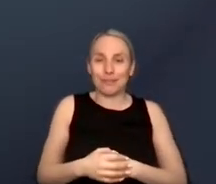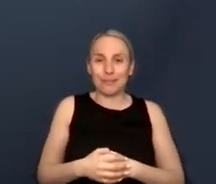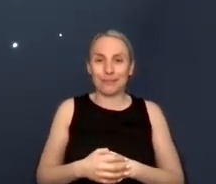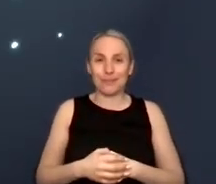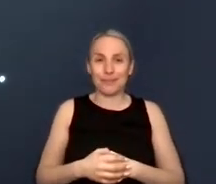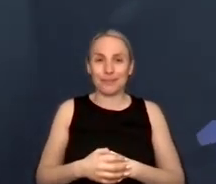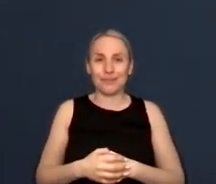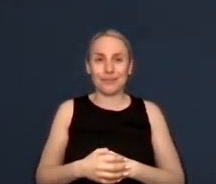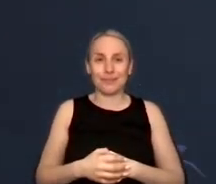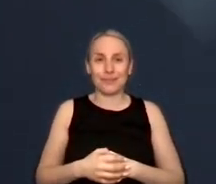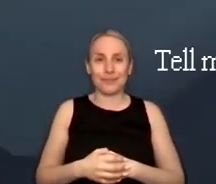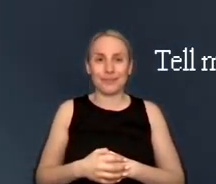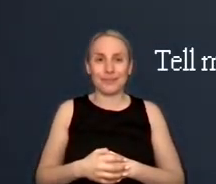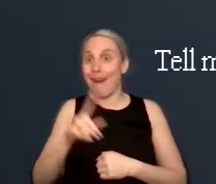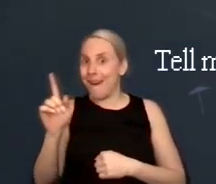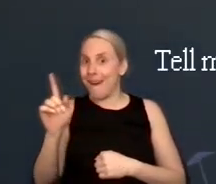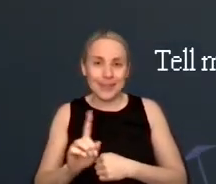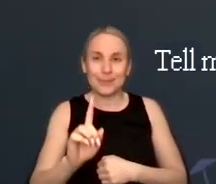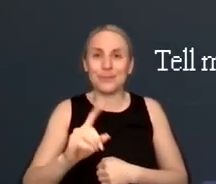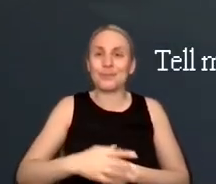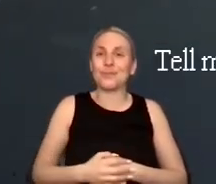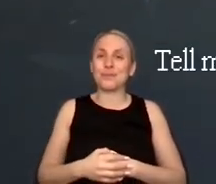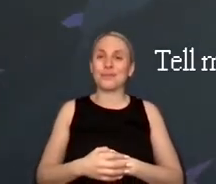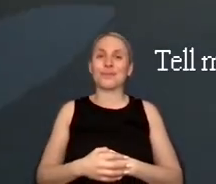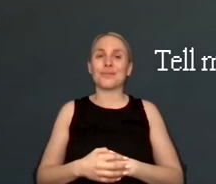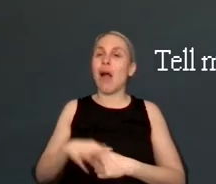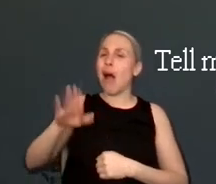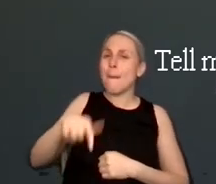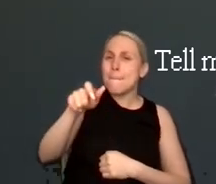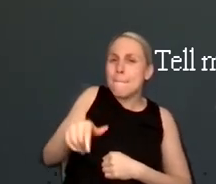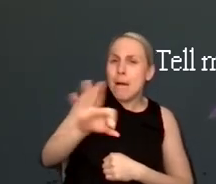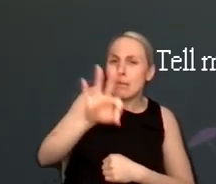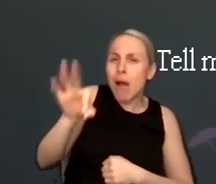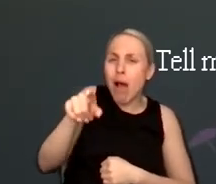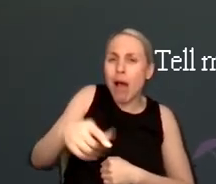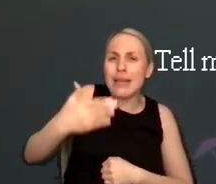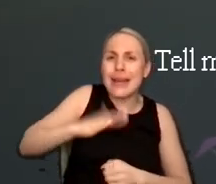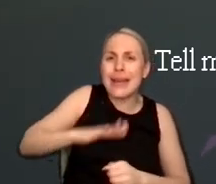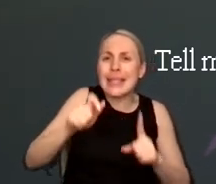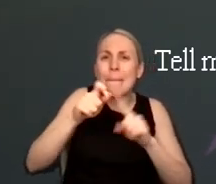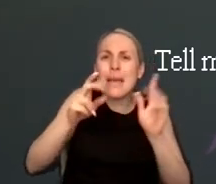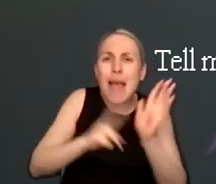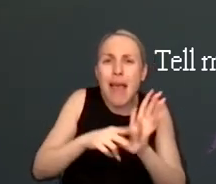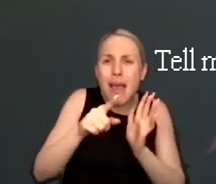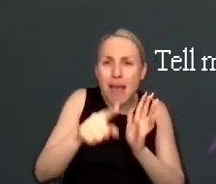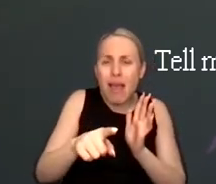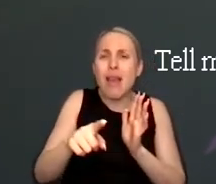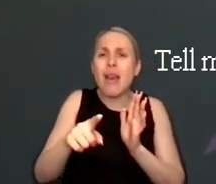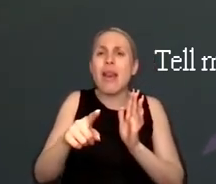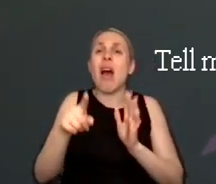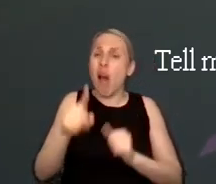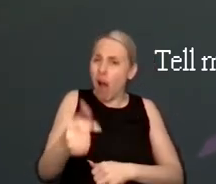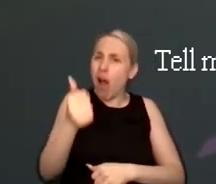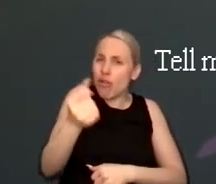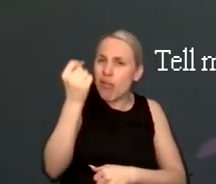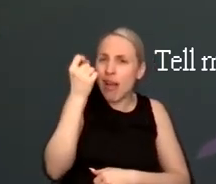All right. In we go. Okay. Someone asked, do I need VPN for this? So maybe it's a good prompt to explain how we want to